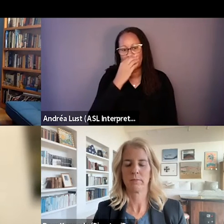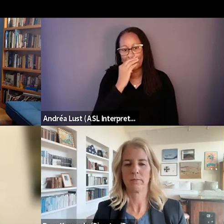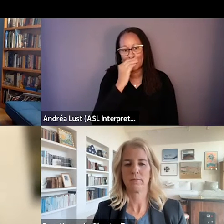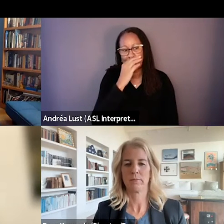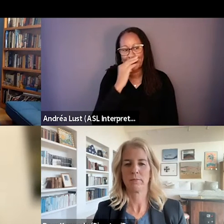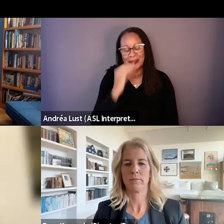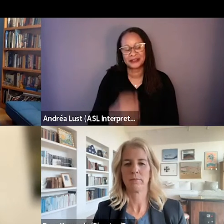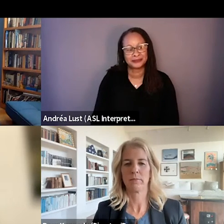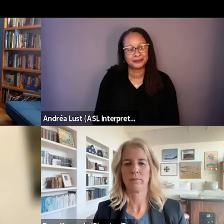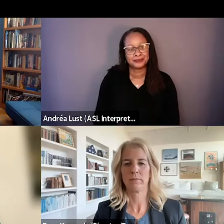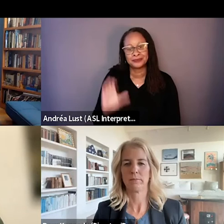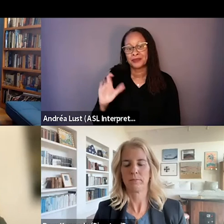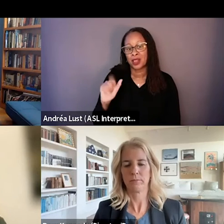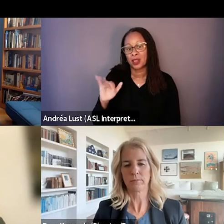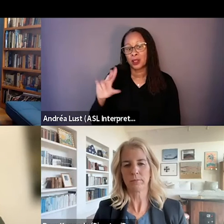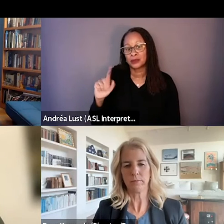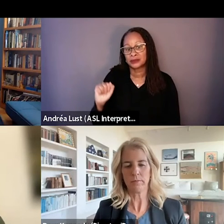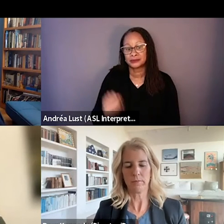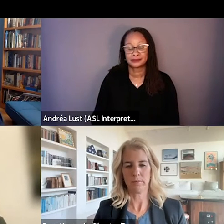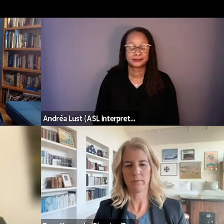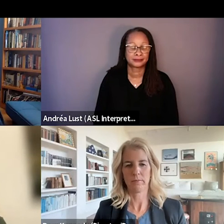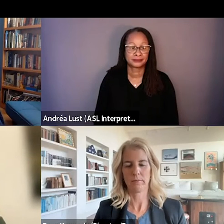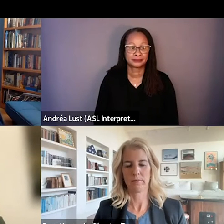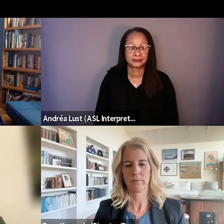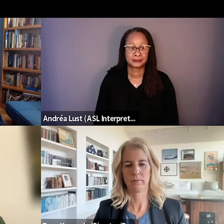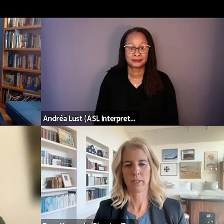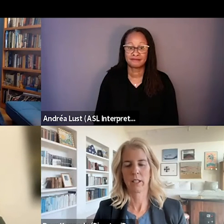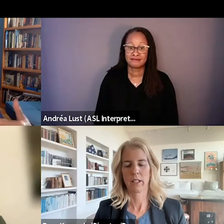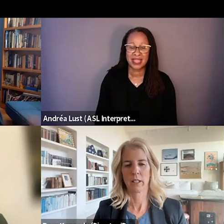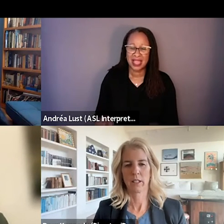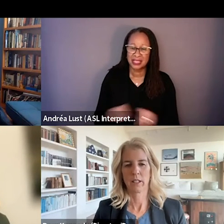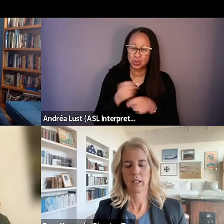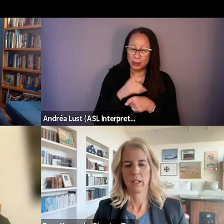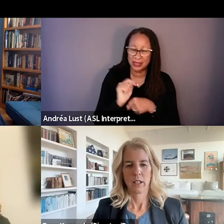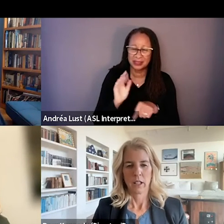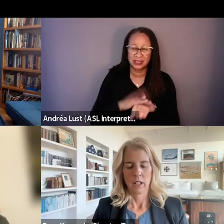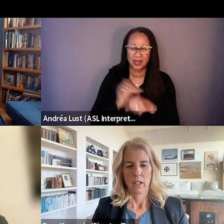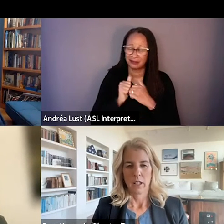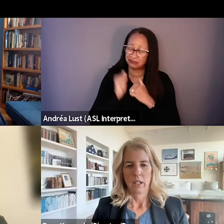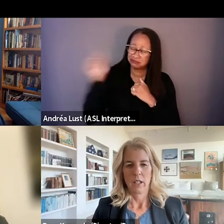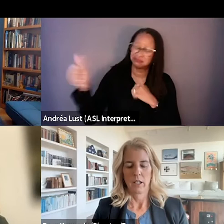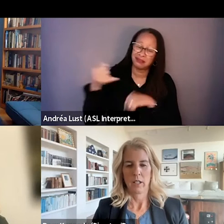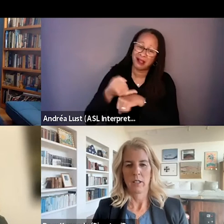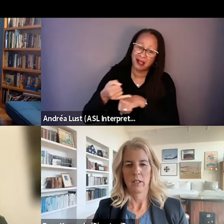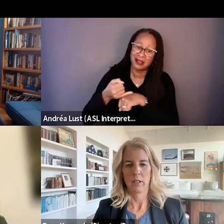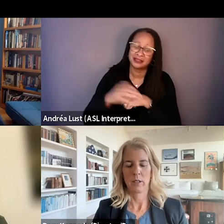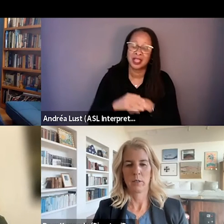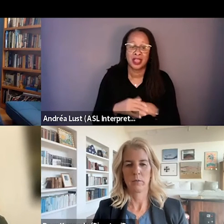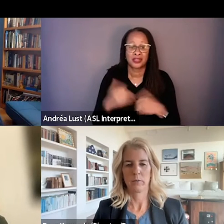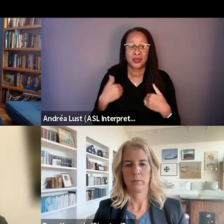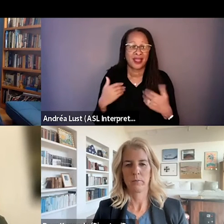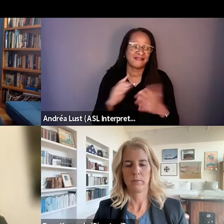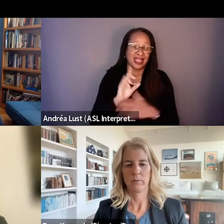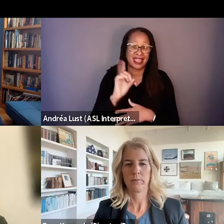What in the making of all this, I mean, this is on a distant island. You mentioned, you know, you had the luxury of a year and a half time. You could go back